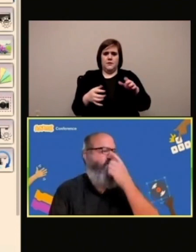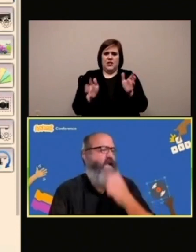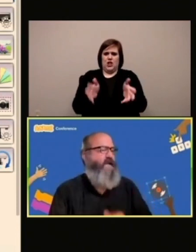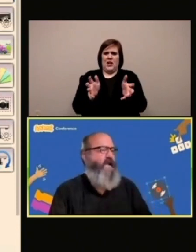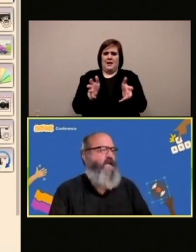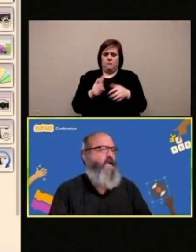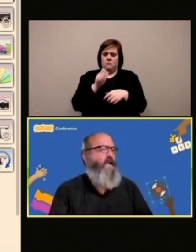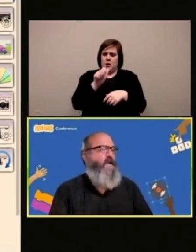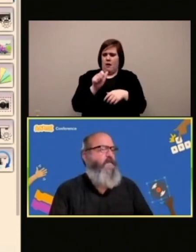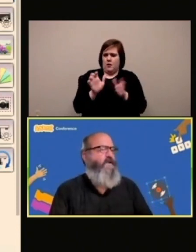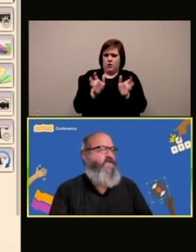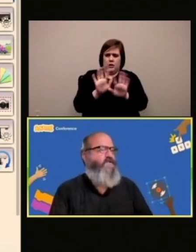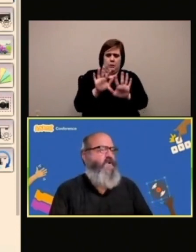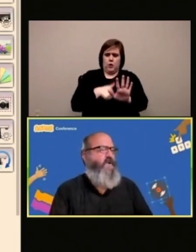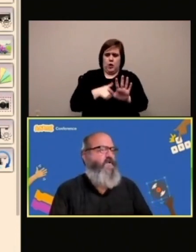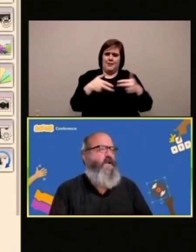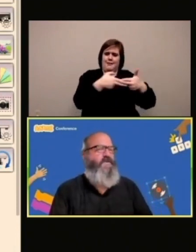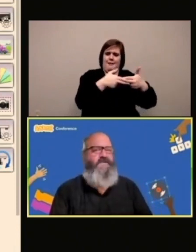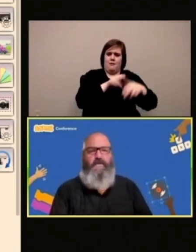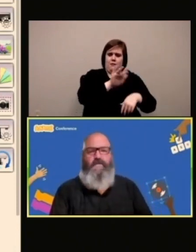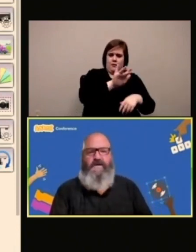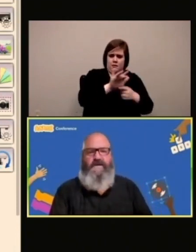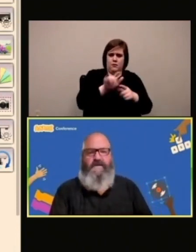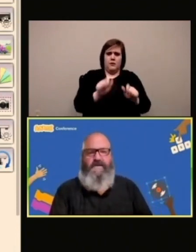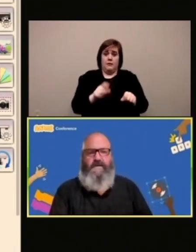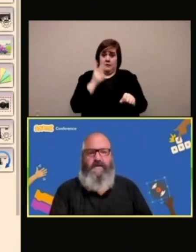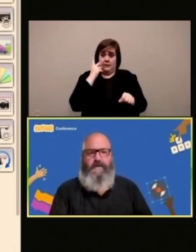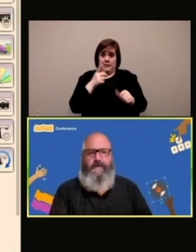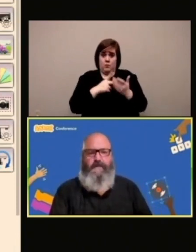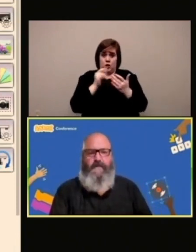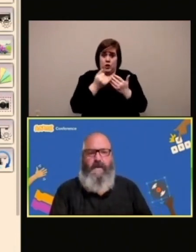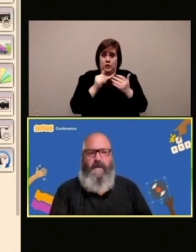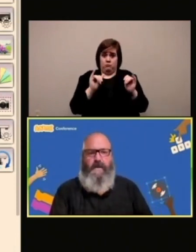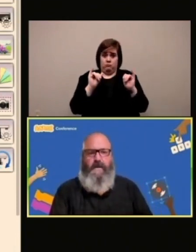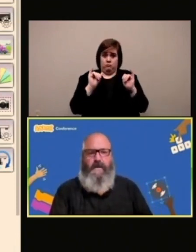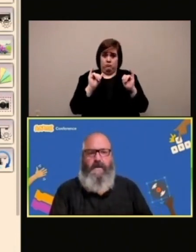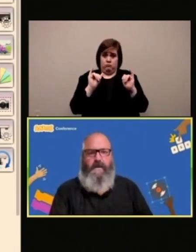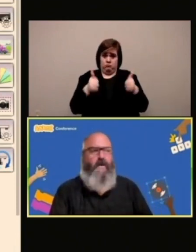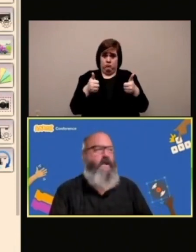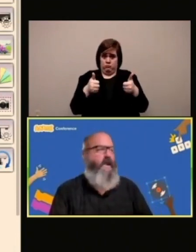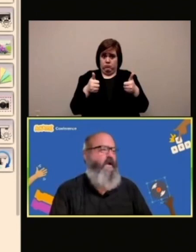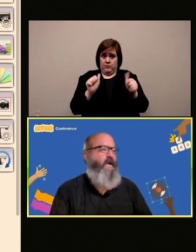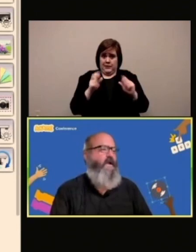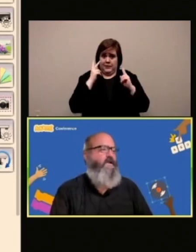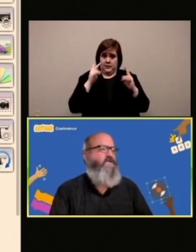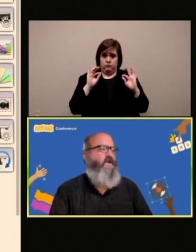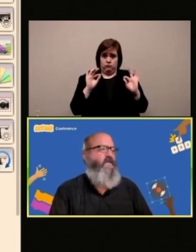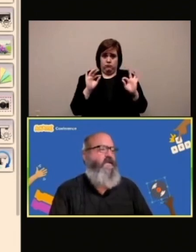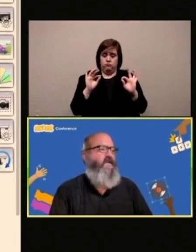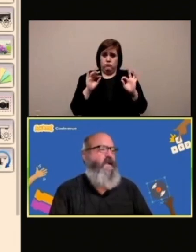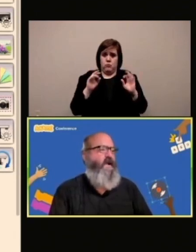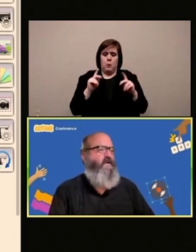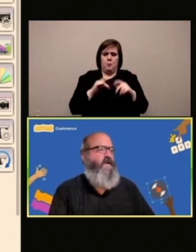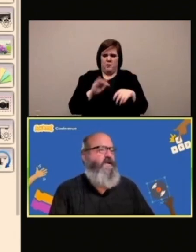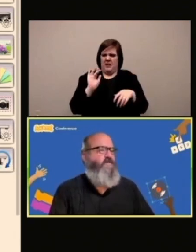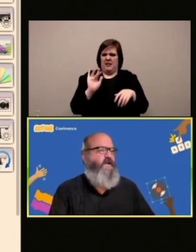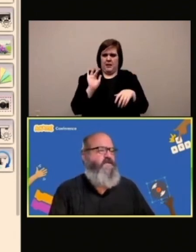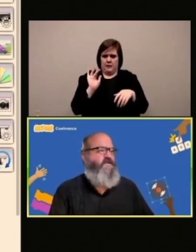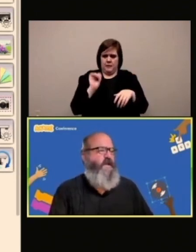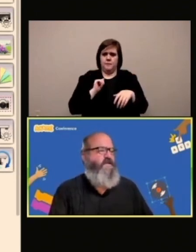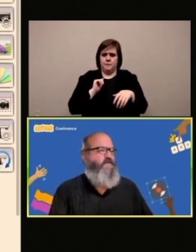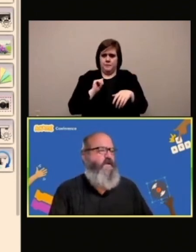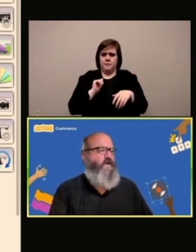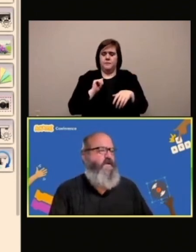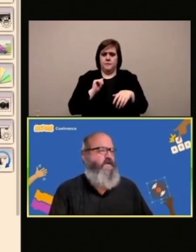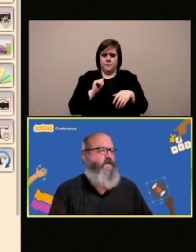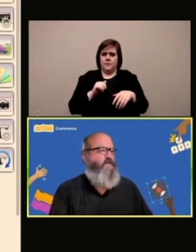in the slide deck, but I'll just show you. Can you see the project? Okay, great. So if I click here, I just press the